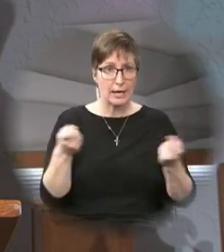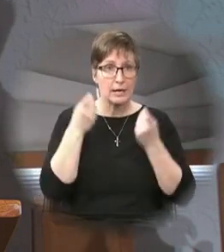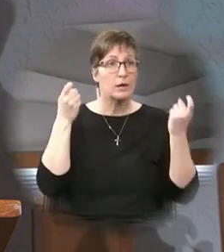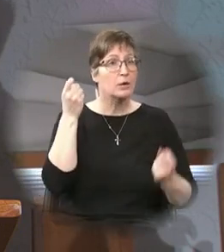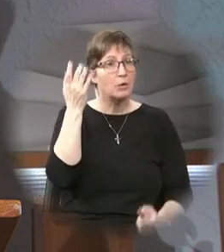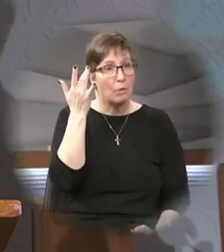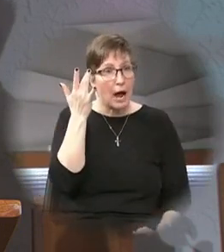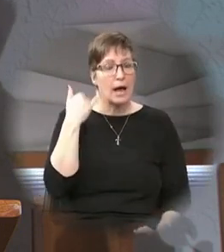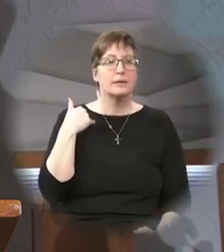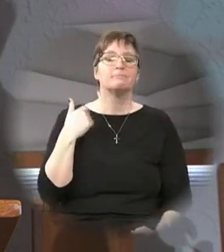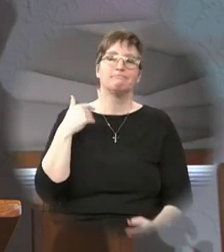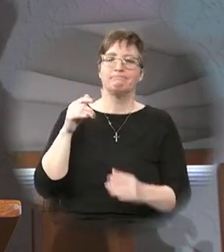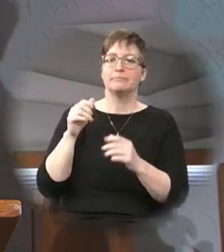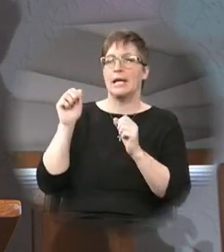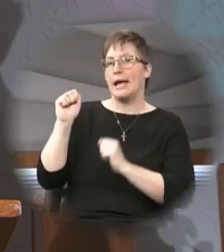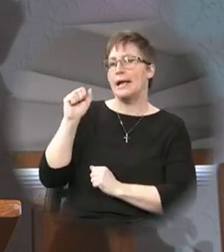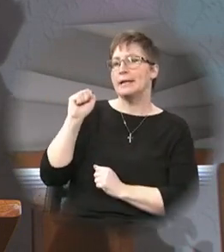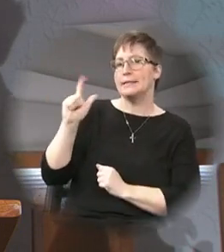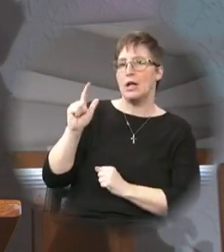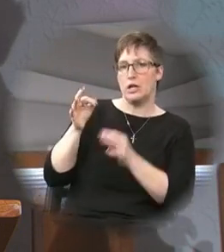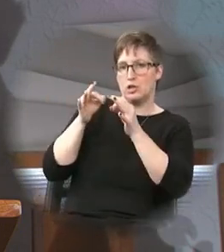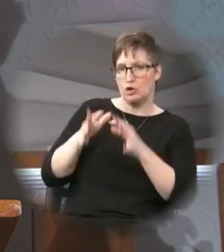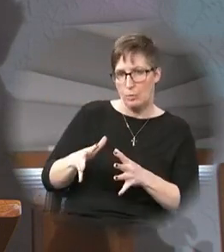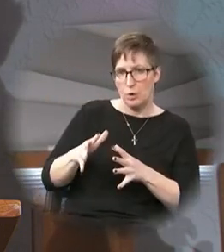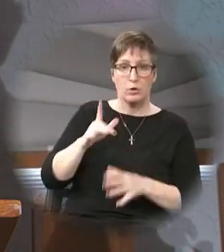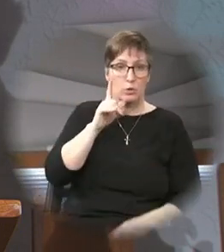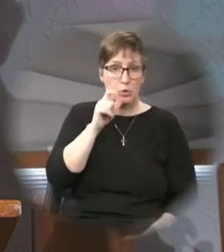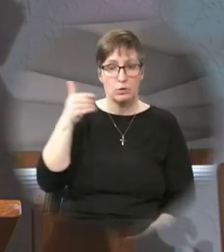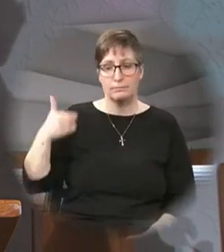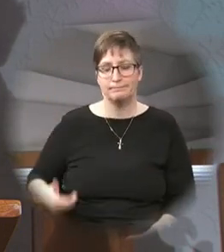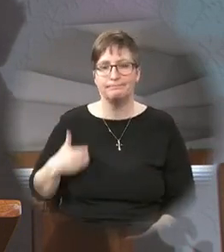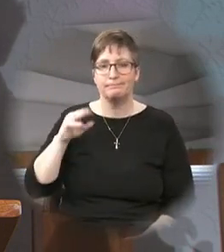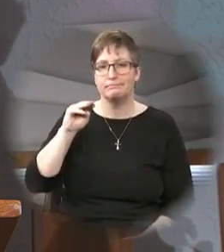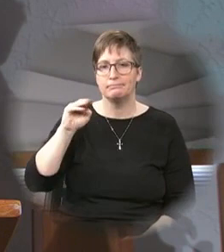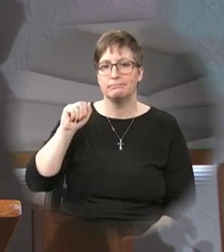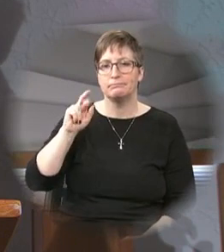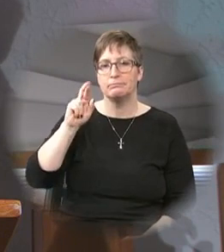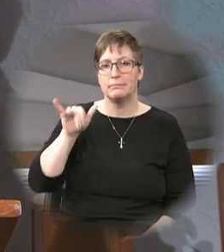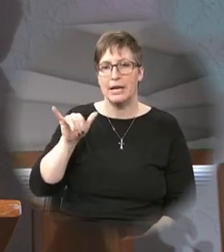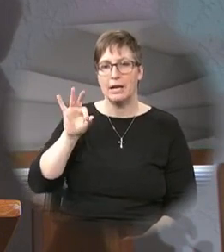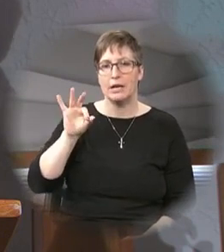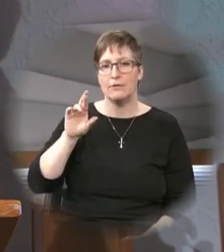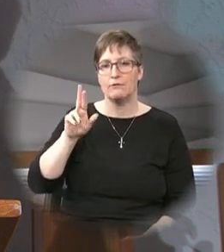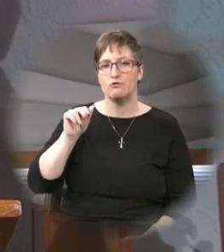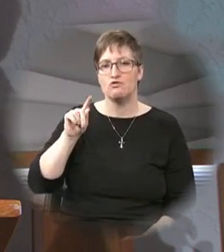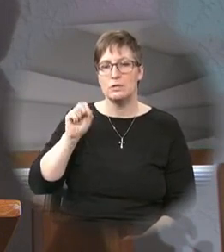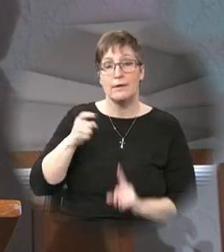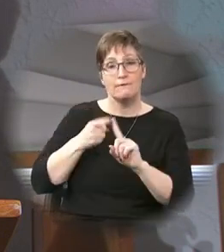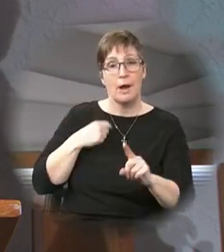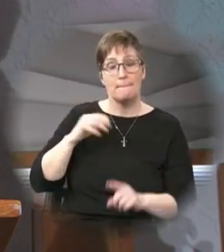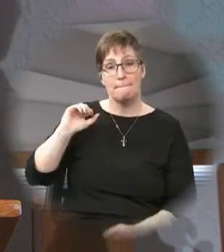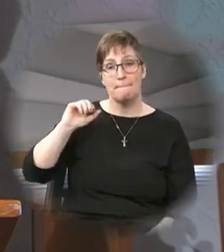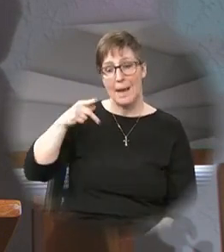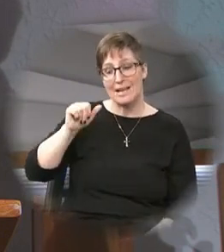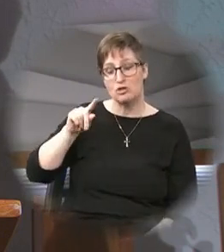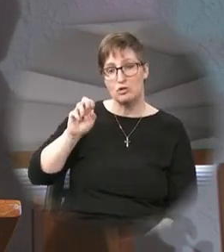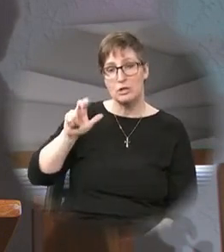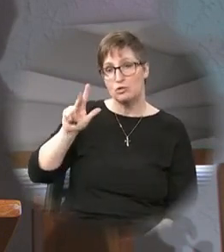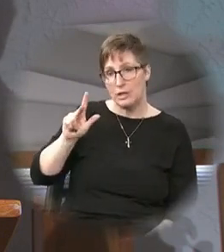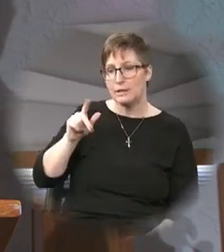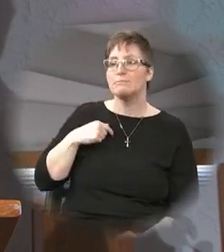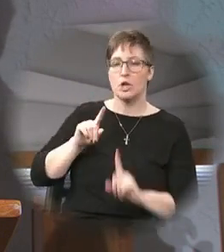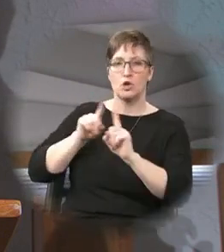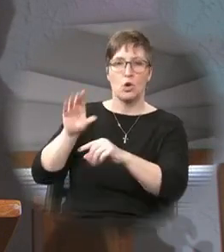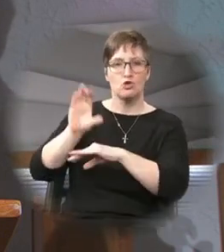sacred mass by the American Sign Language interpretation of Mary Fruits of Pastorate 23, who attends